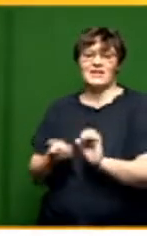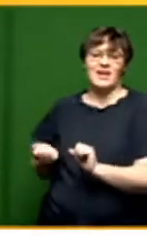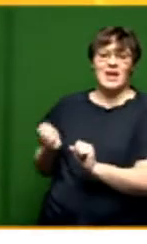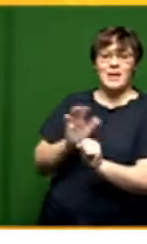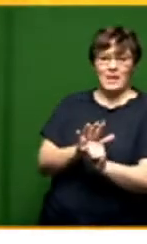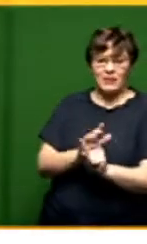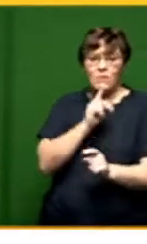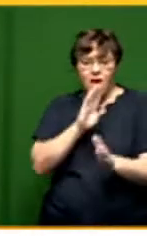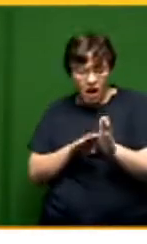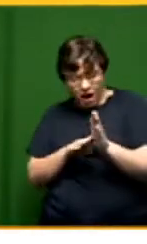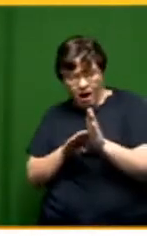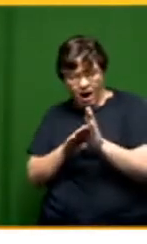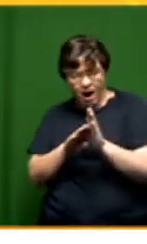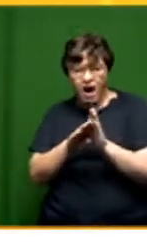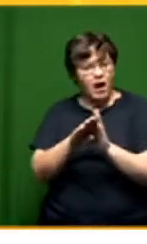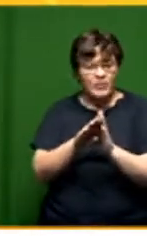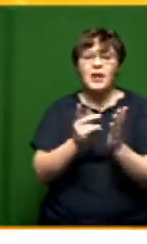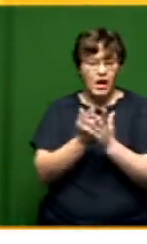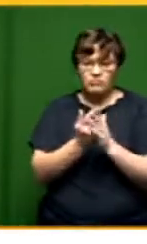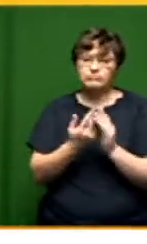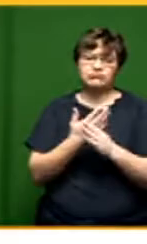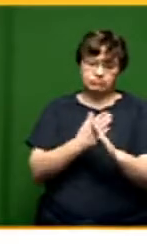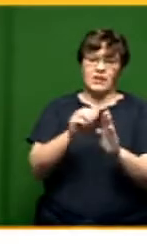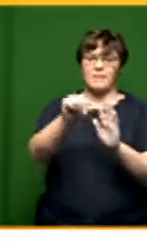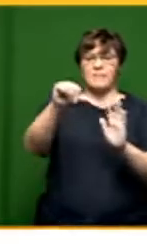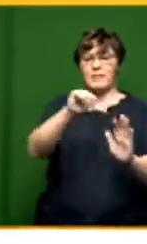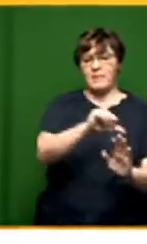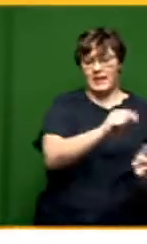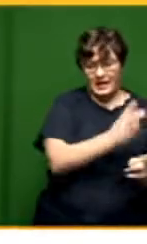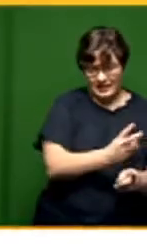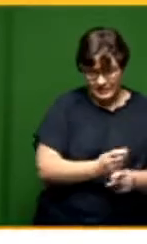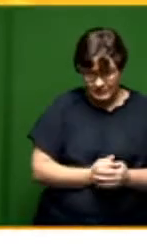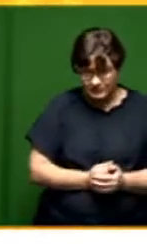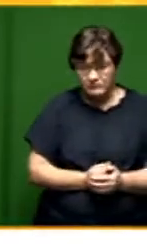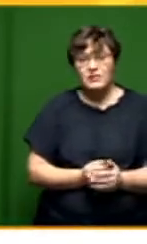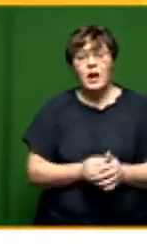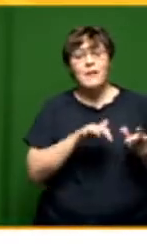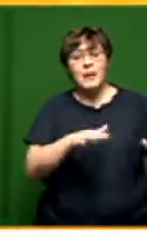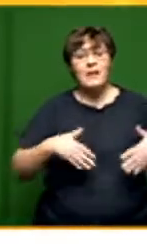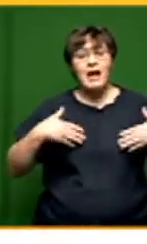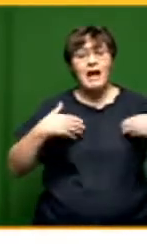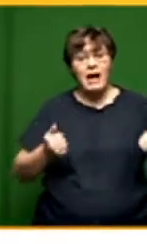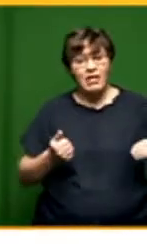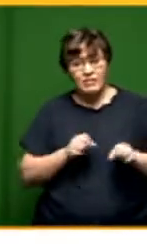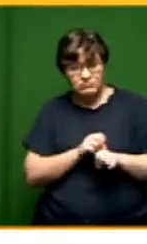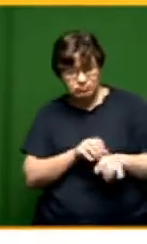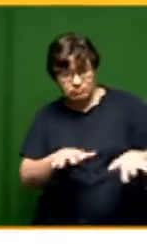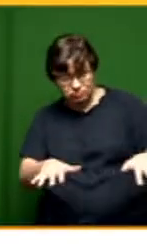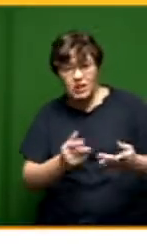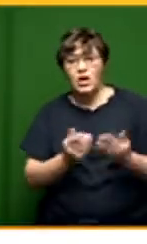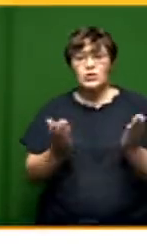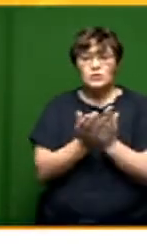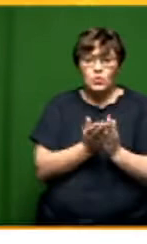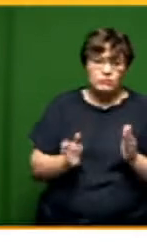impacted years of progress that was made towards gender equality. Now, public health outbreaks and school closures have also led